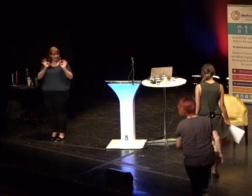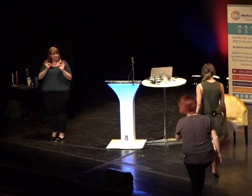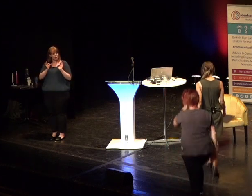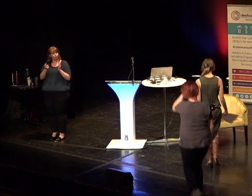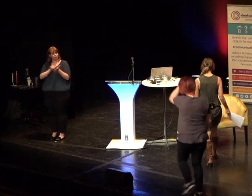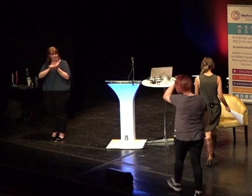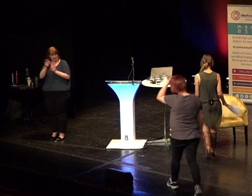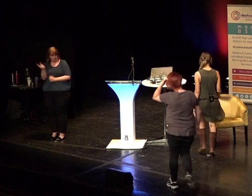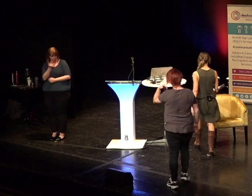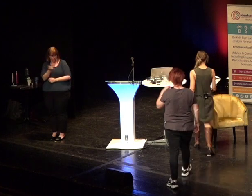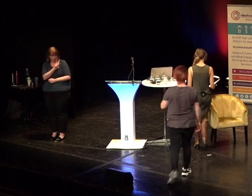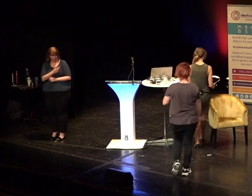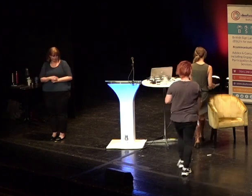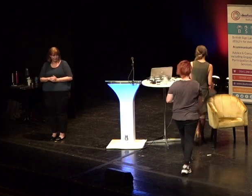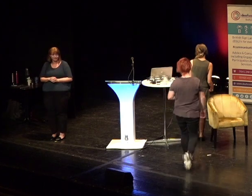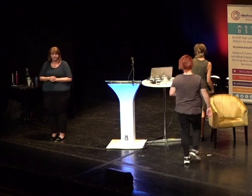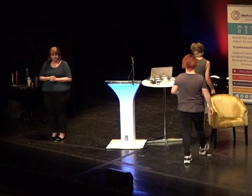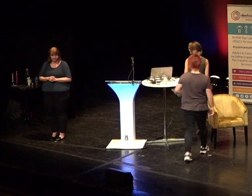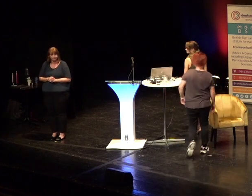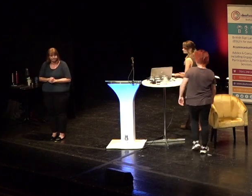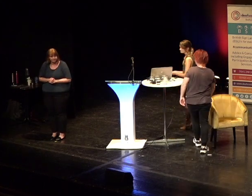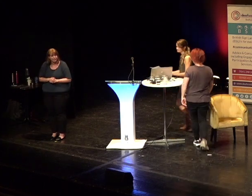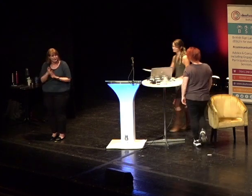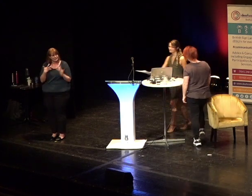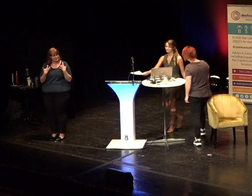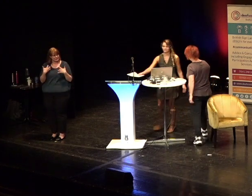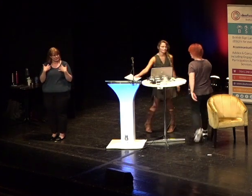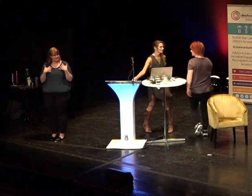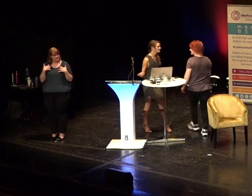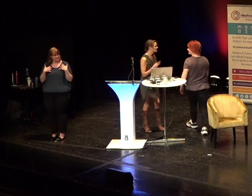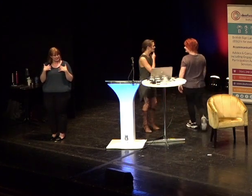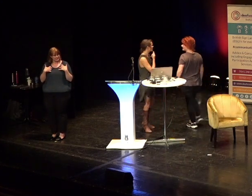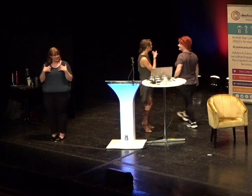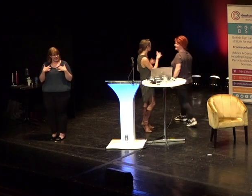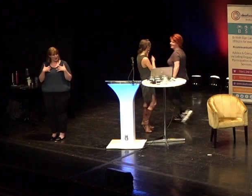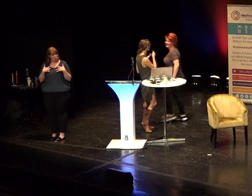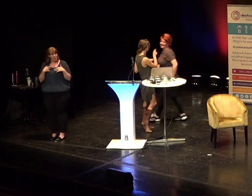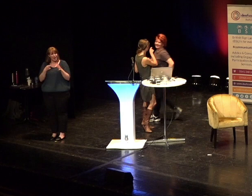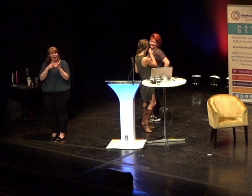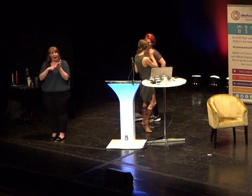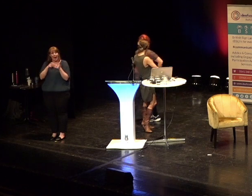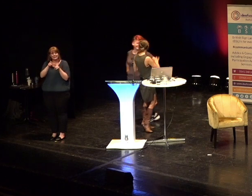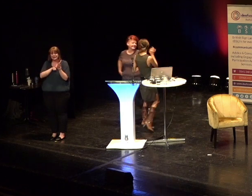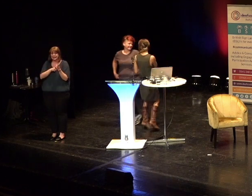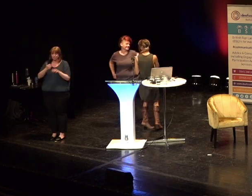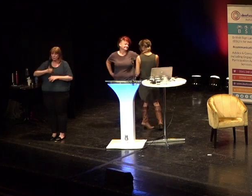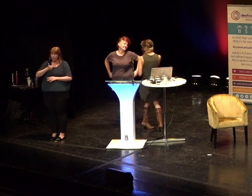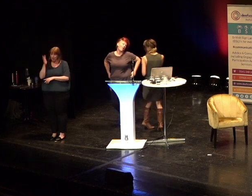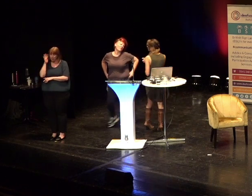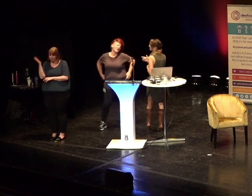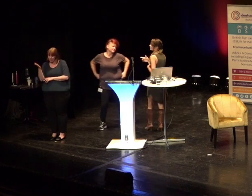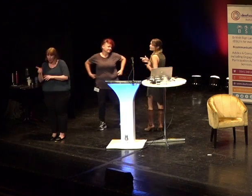writer. And I think it's interesting when we heard from Andy this morning, it's like, and